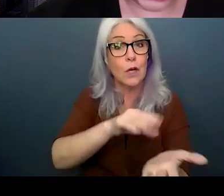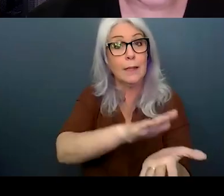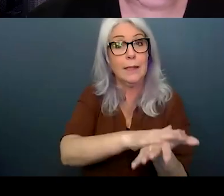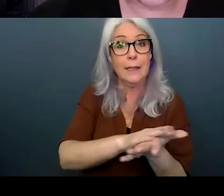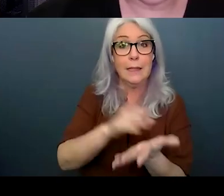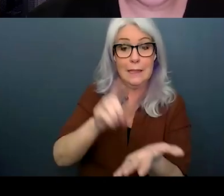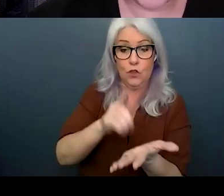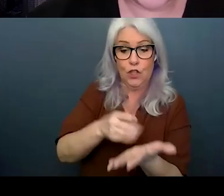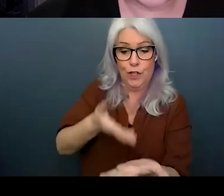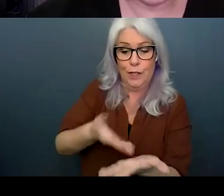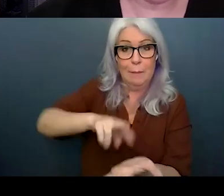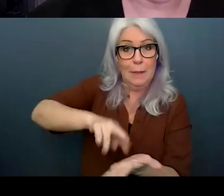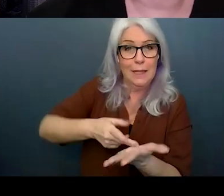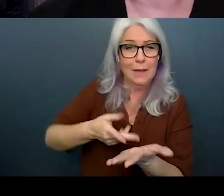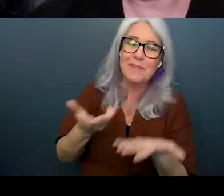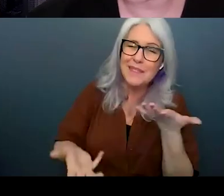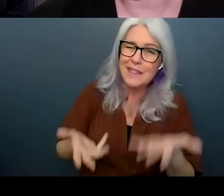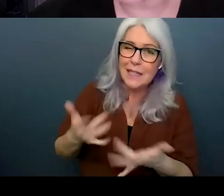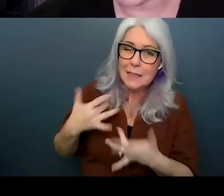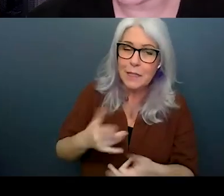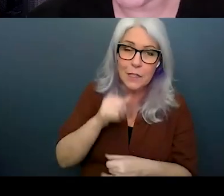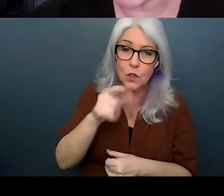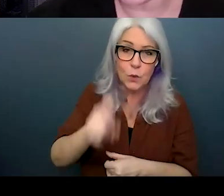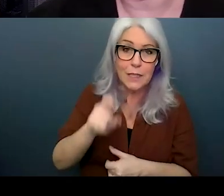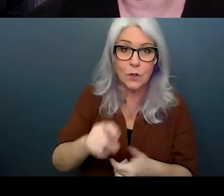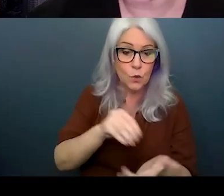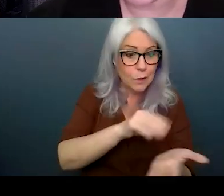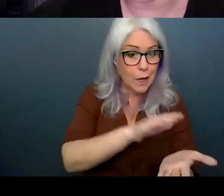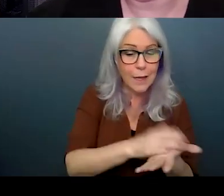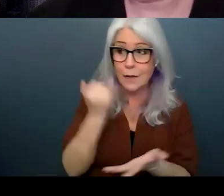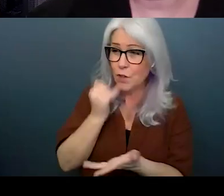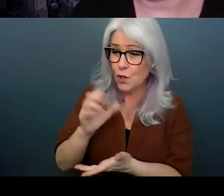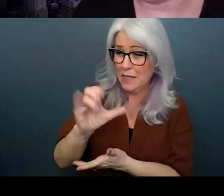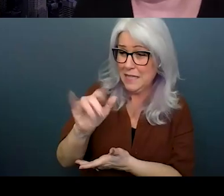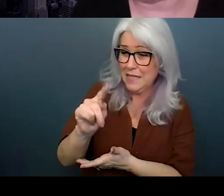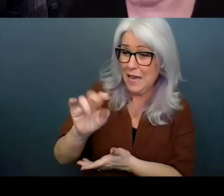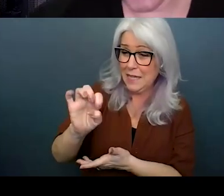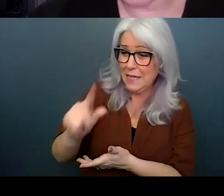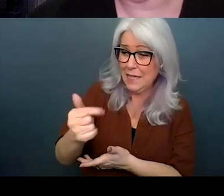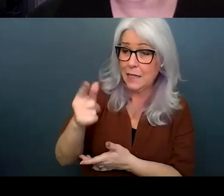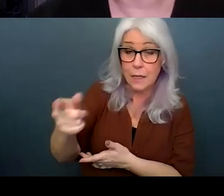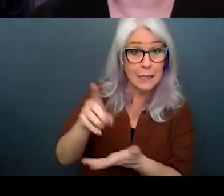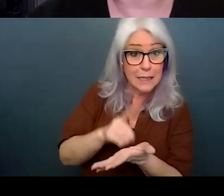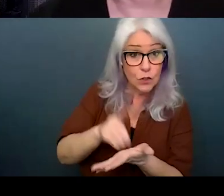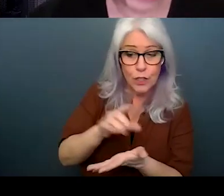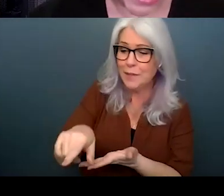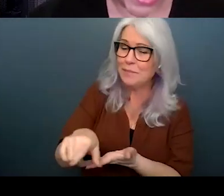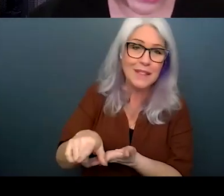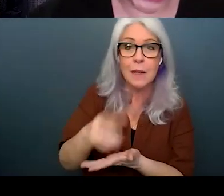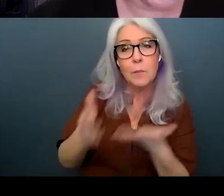often don't need to cite those. So if you see yourself citing a dictionary that's assigned, you probably have